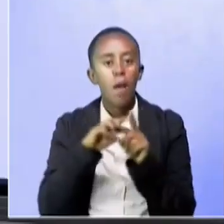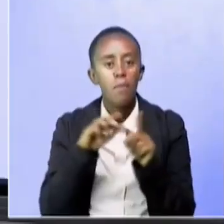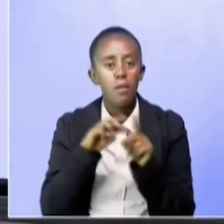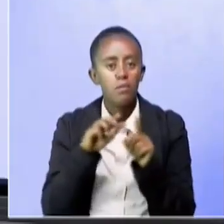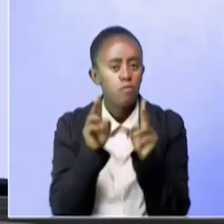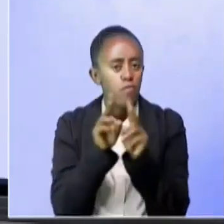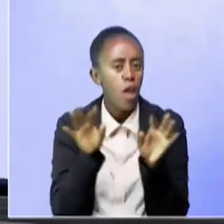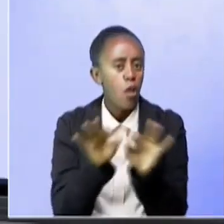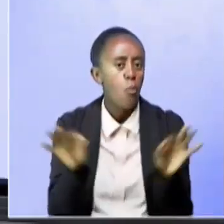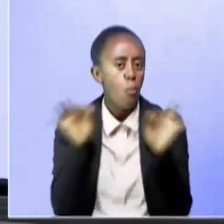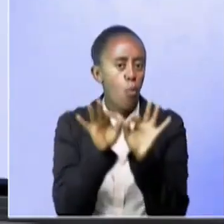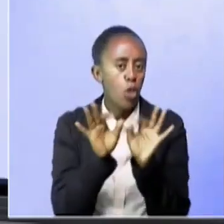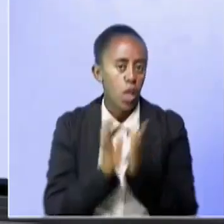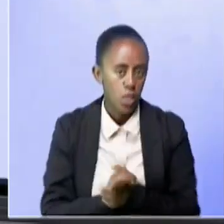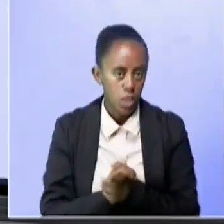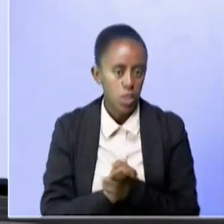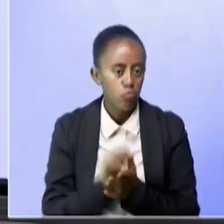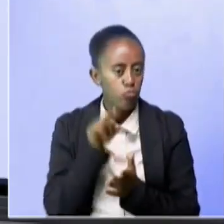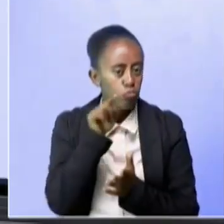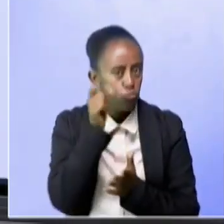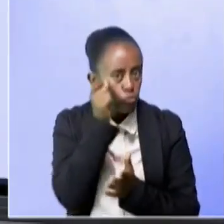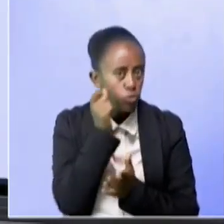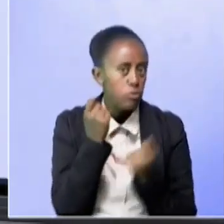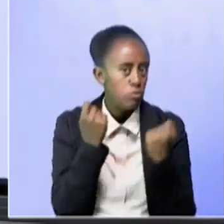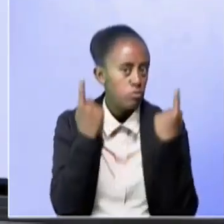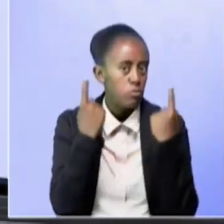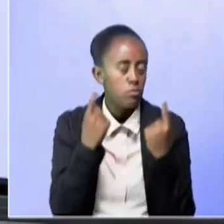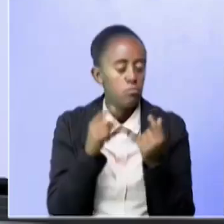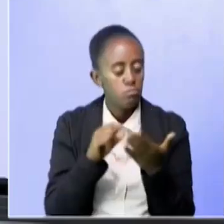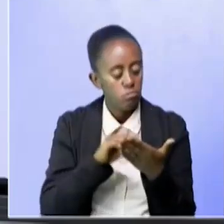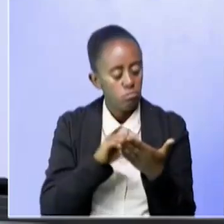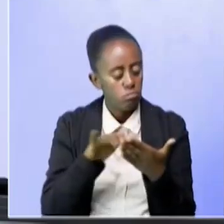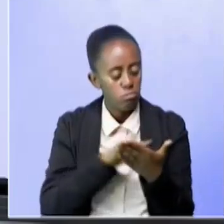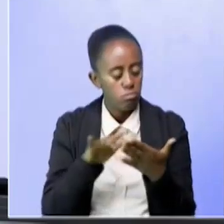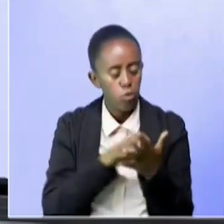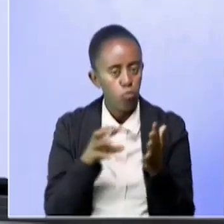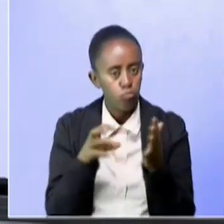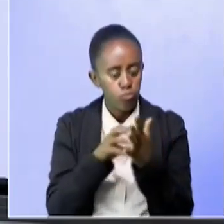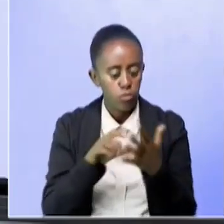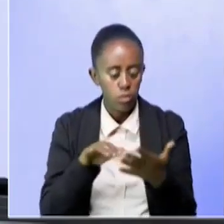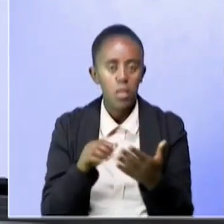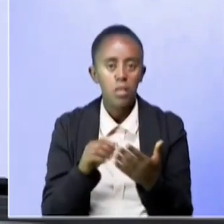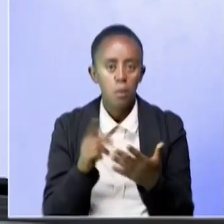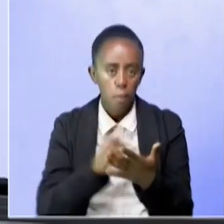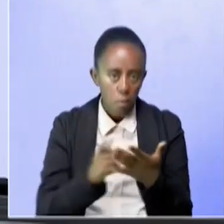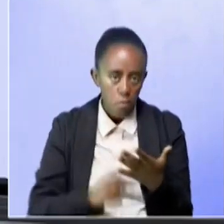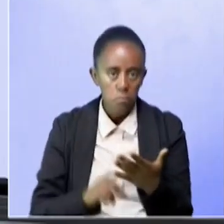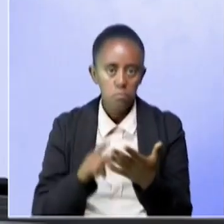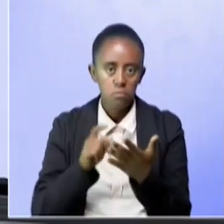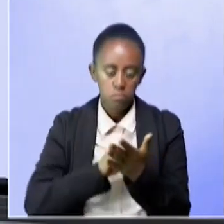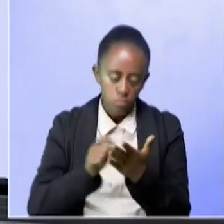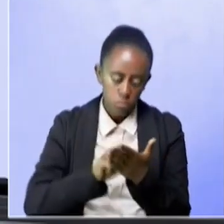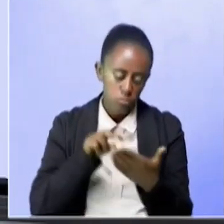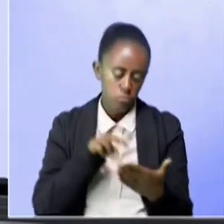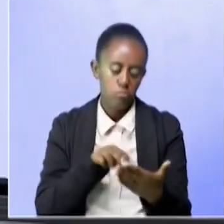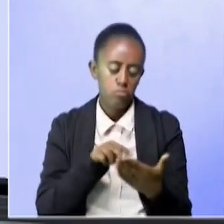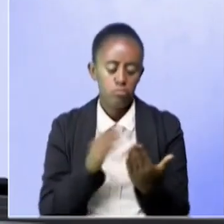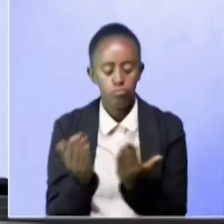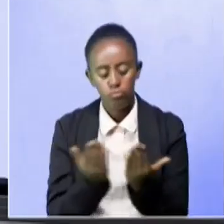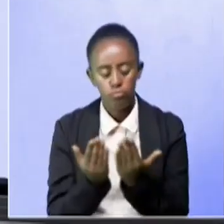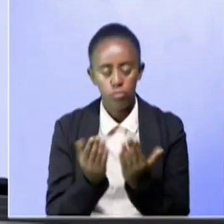very important to understand the text that is stated in your textbook and to understand the passage very carefully.